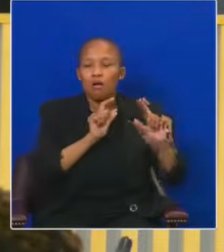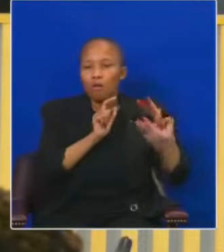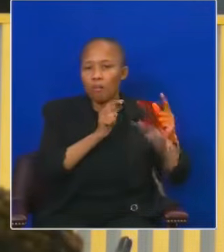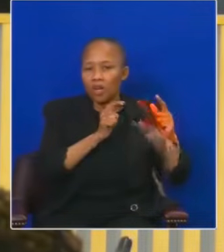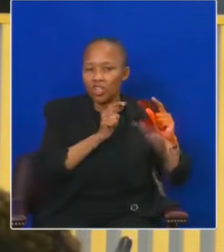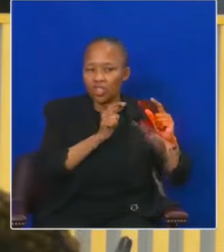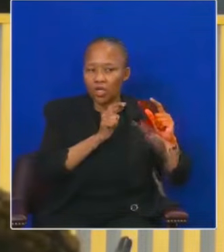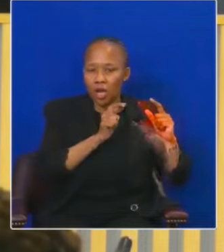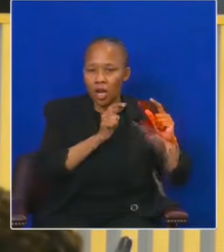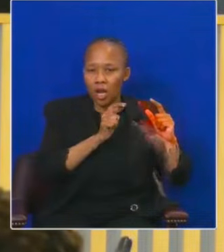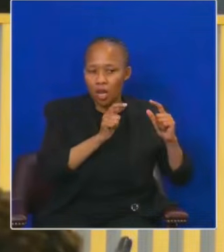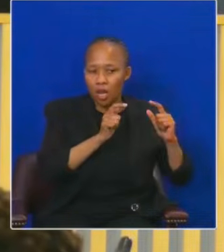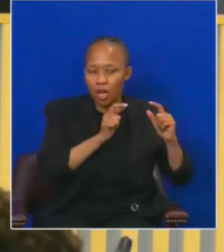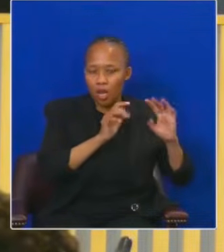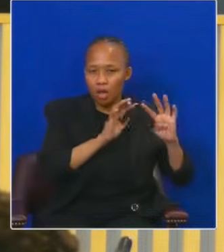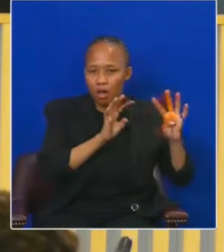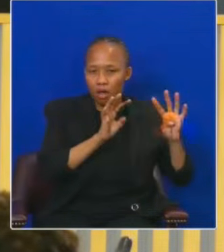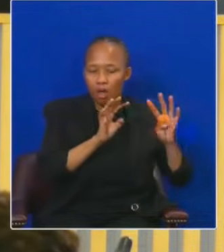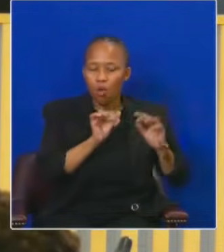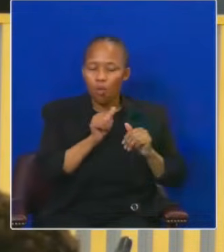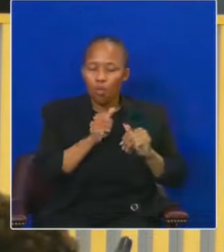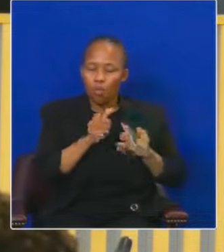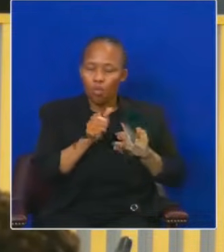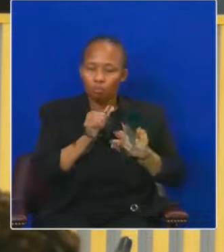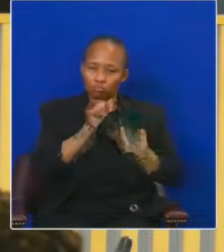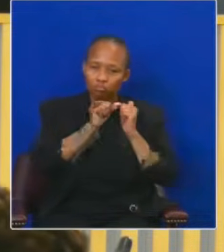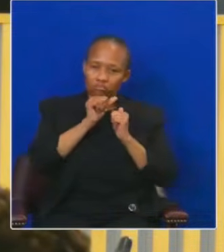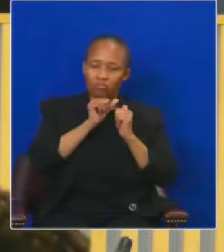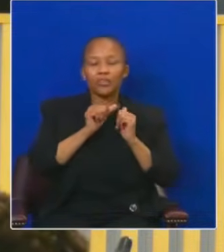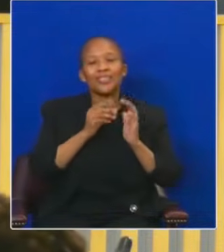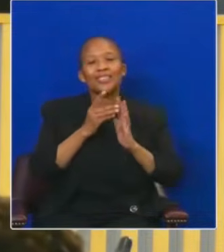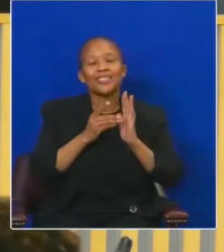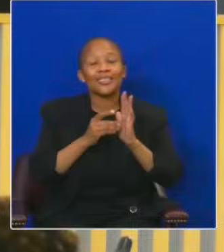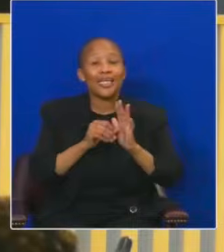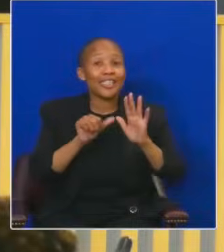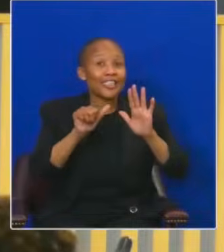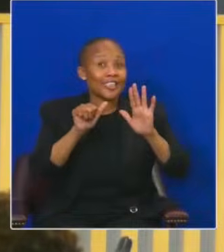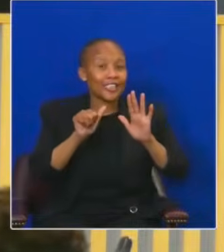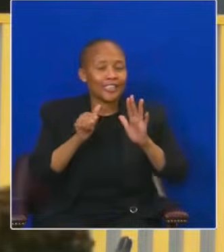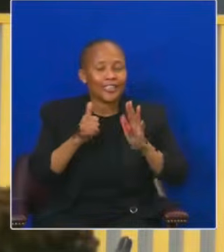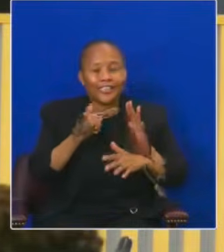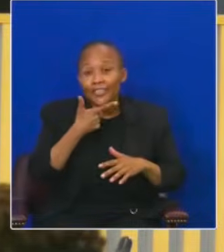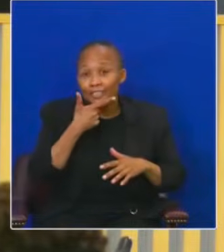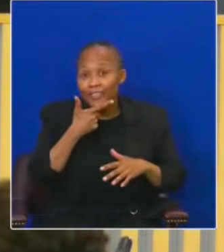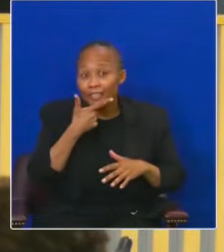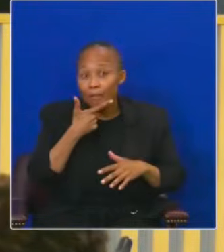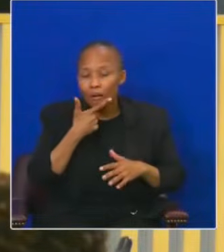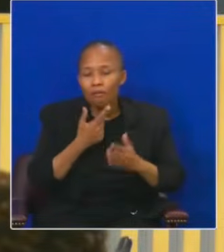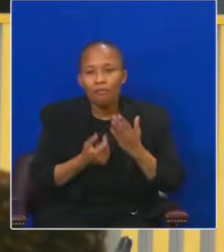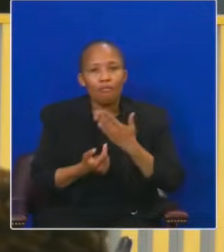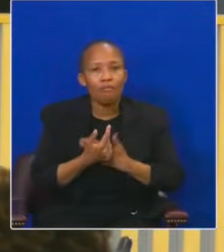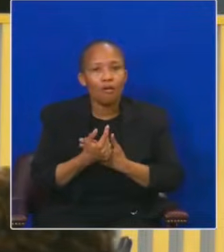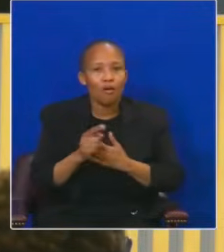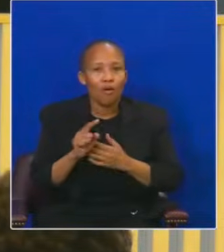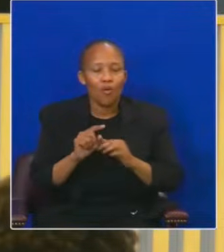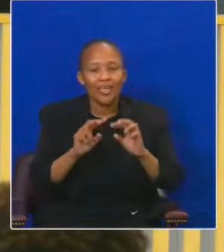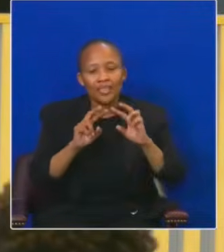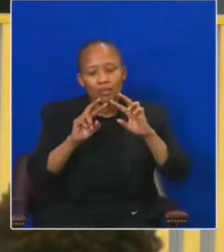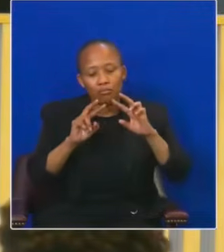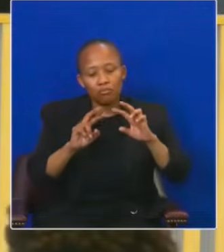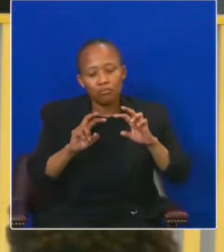December, when a search was conducted at the residence of Vusimusi